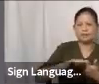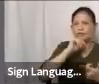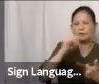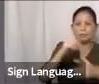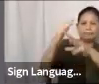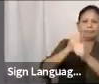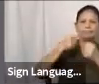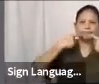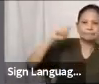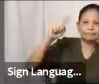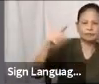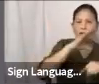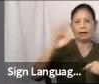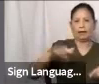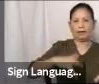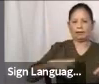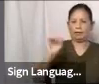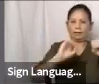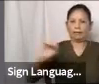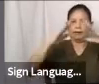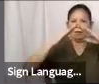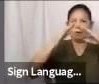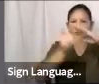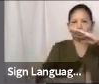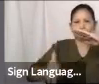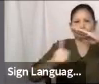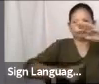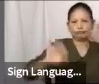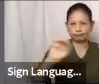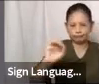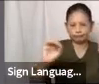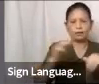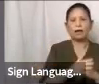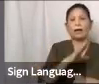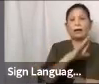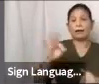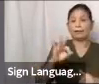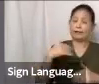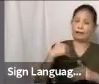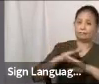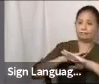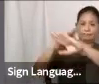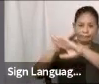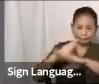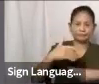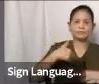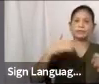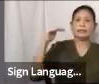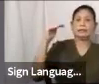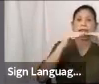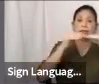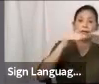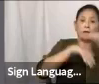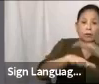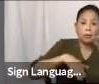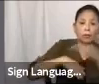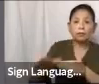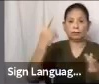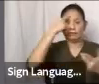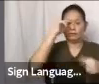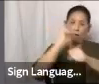and homelessness. This denies equal access to key social goods such as